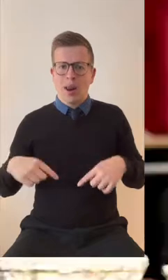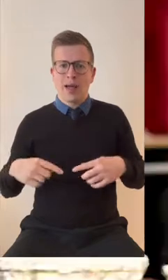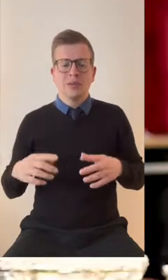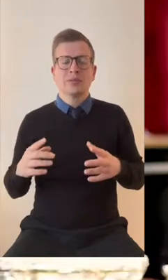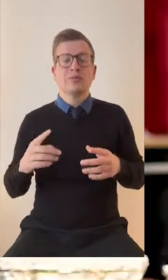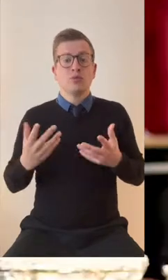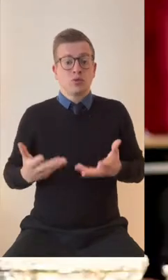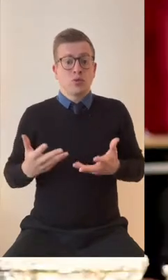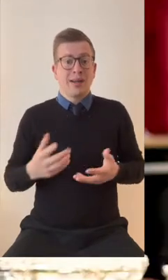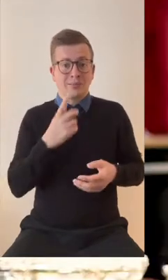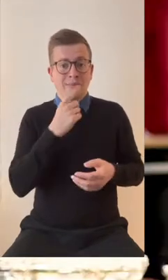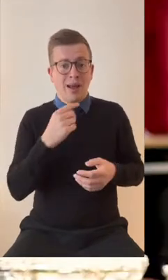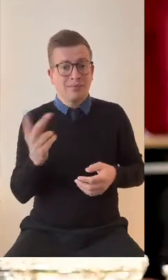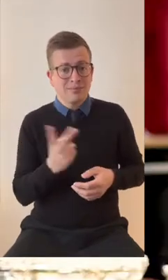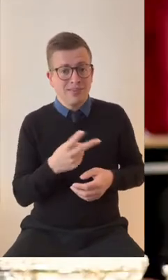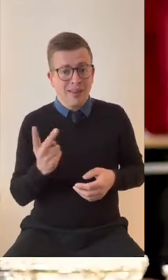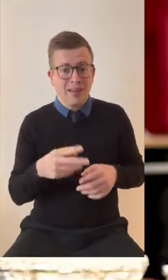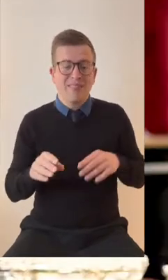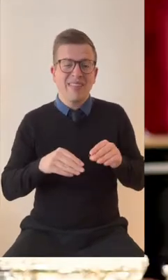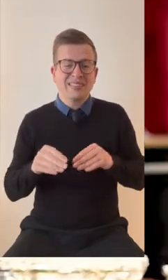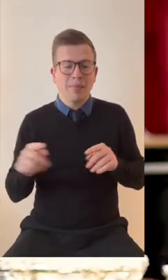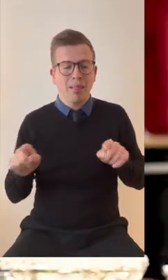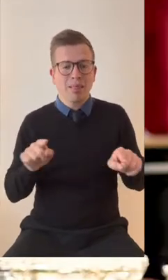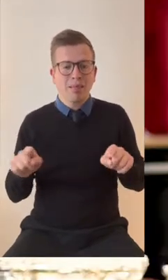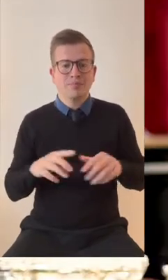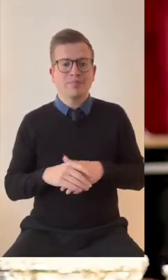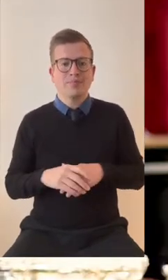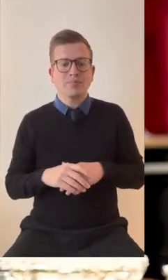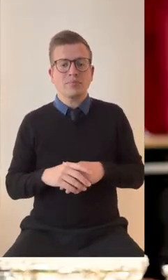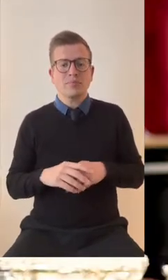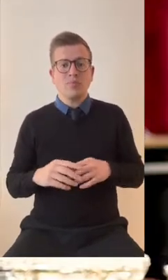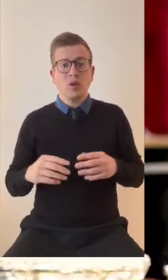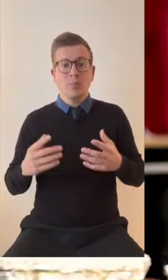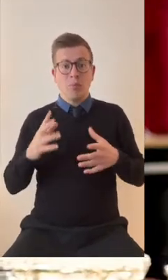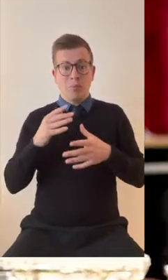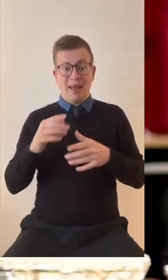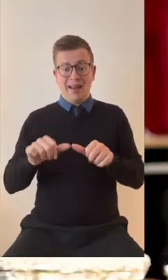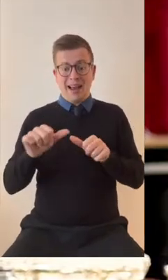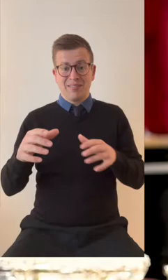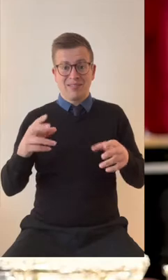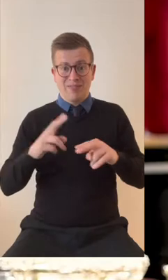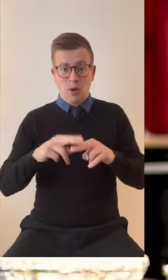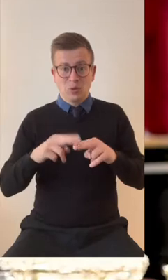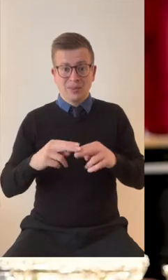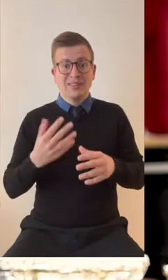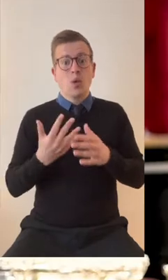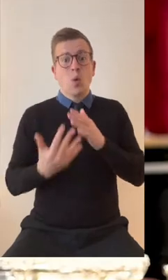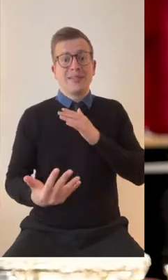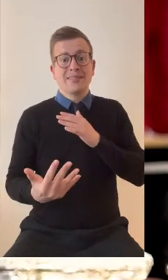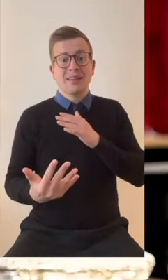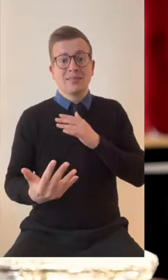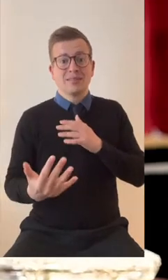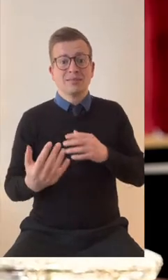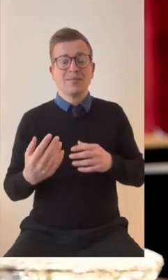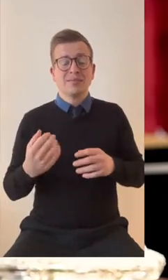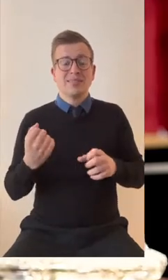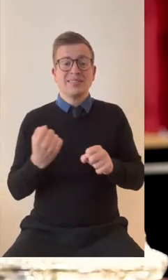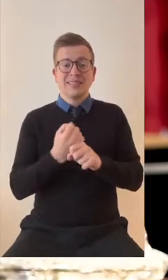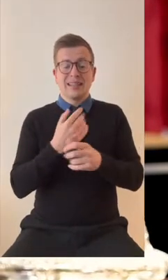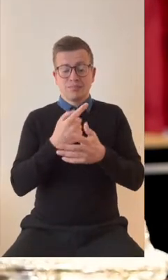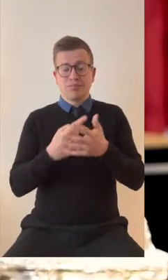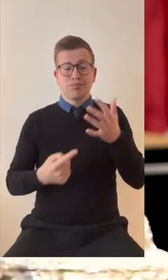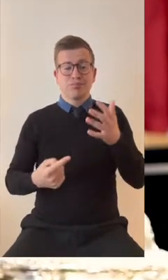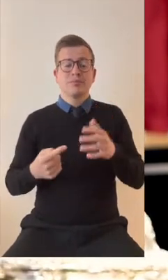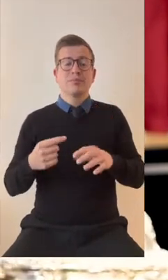other. So in terms of playing, just with the quintet we had, we still did quite a few sort of gigs with